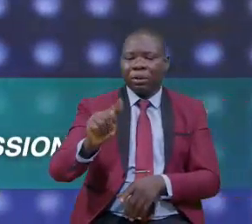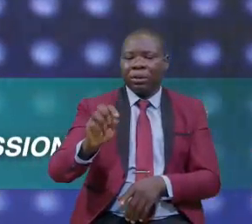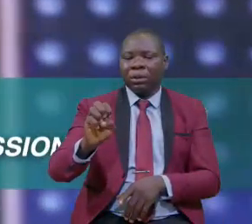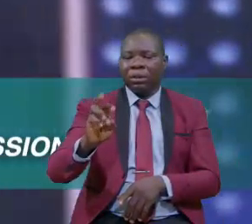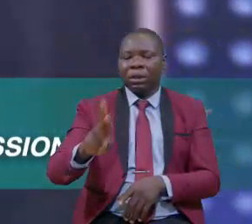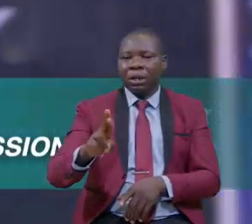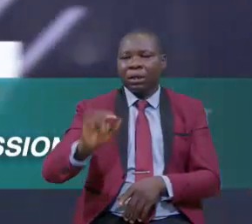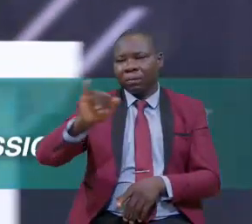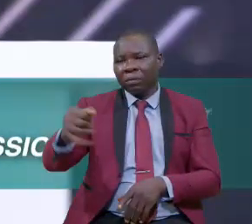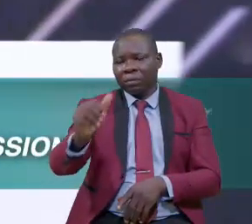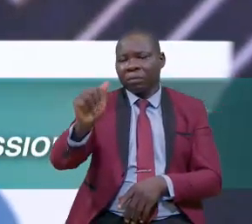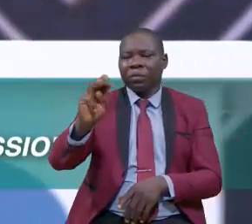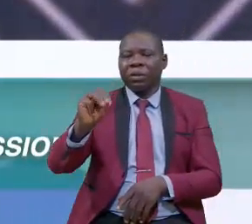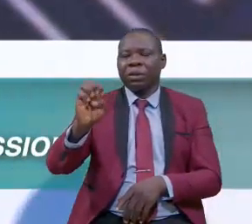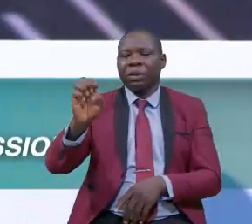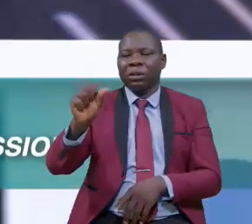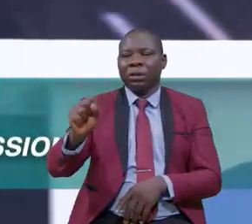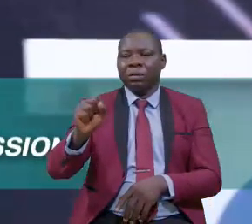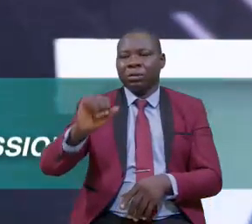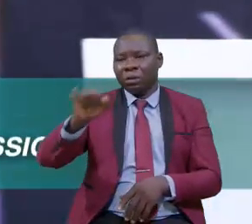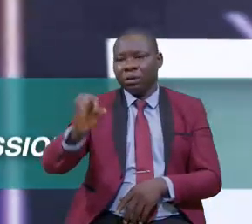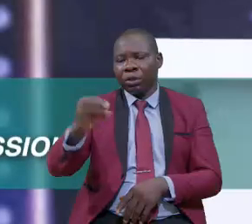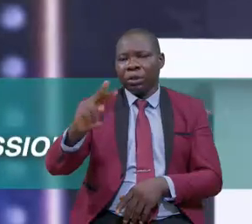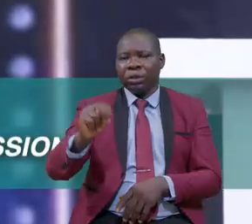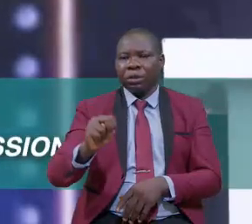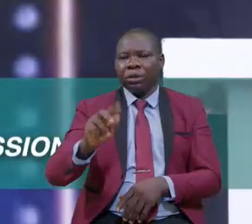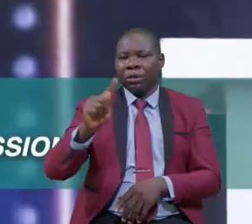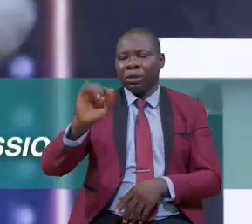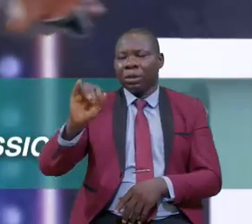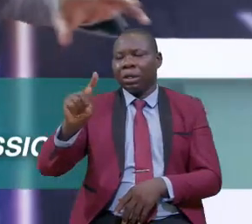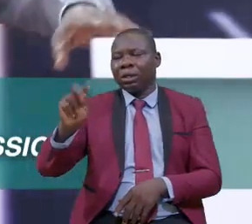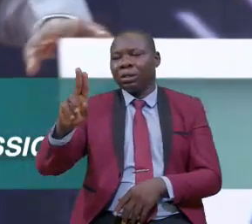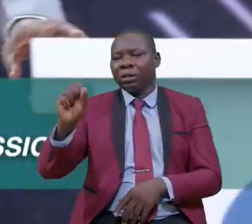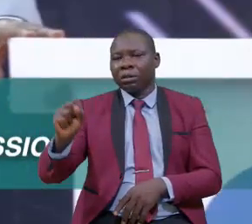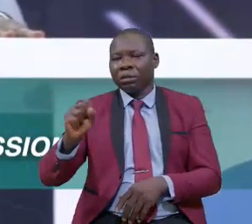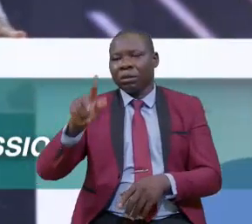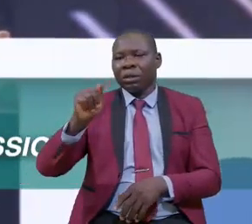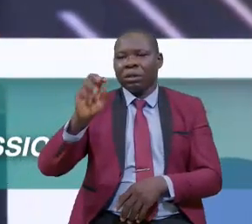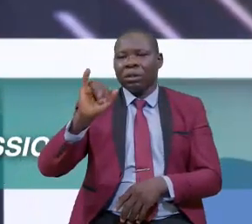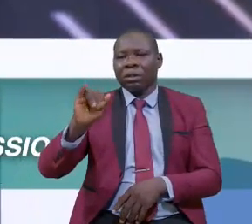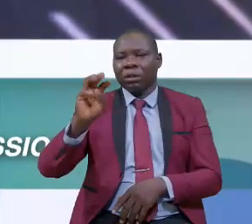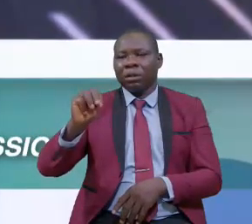Paul, like Timothy, like Titus, like Silas.